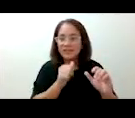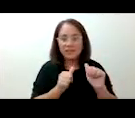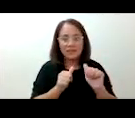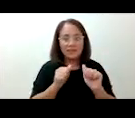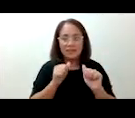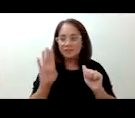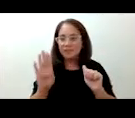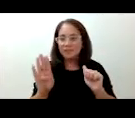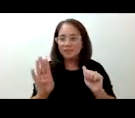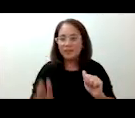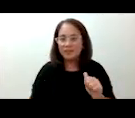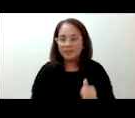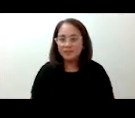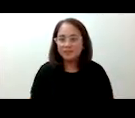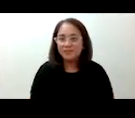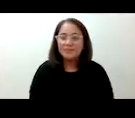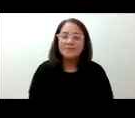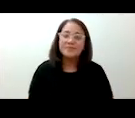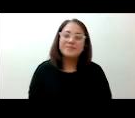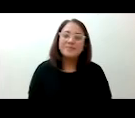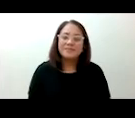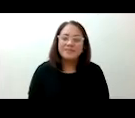B.